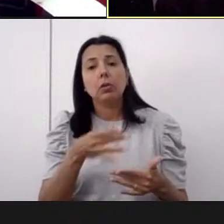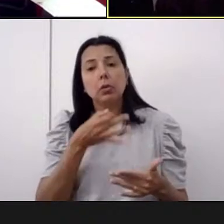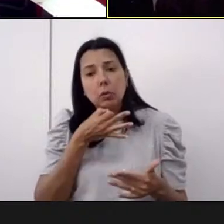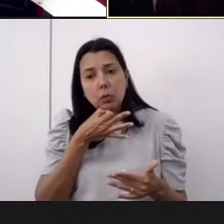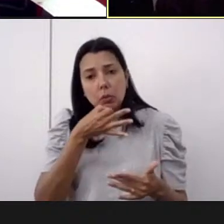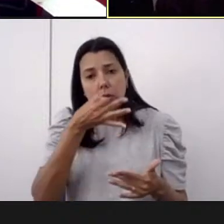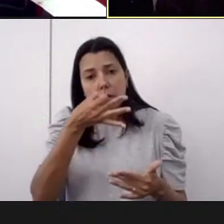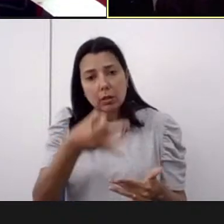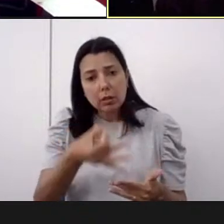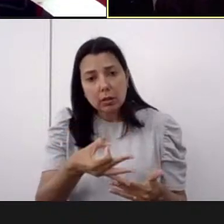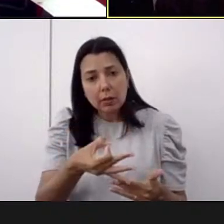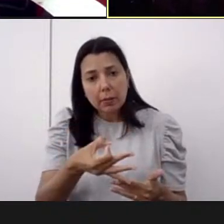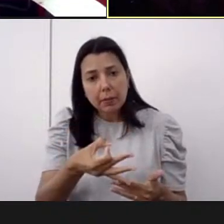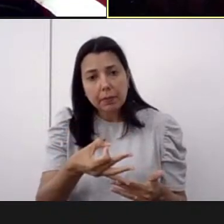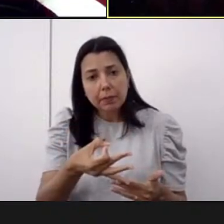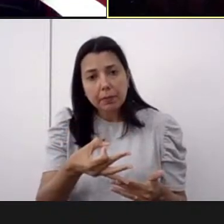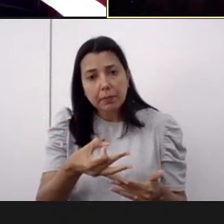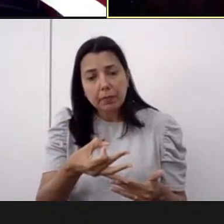research?